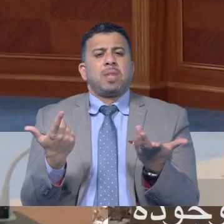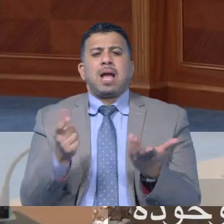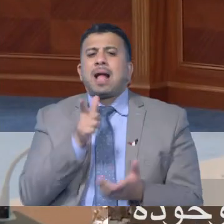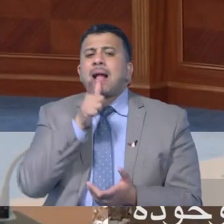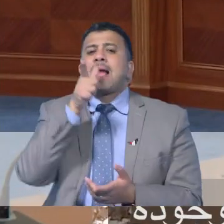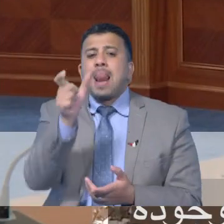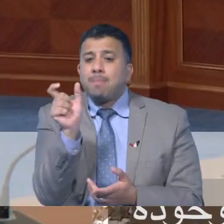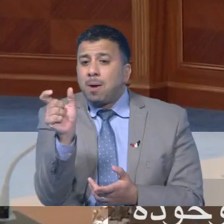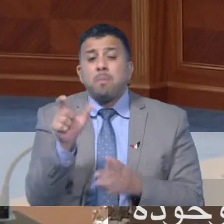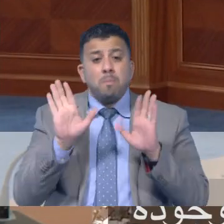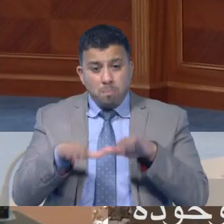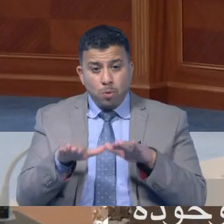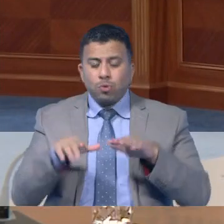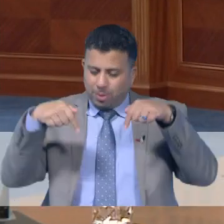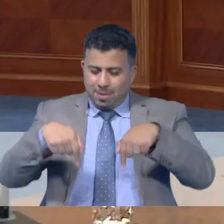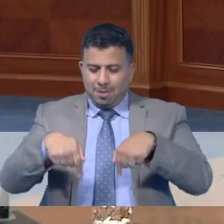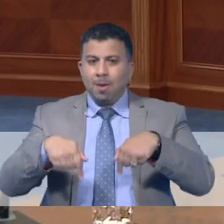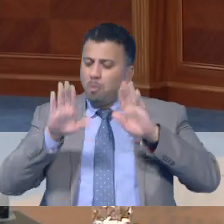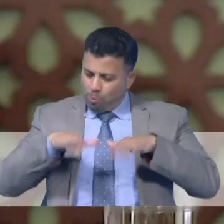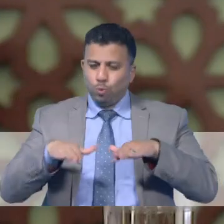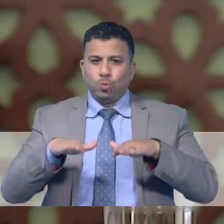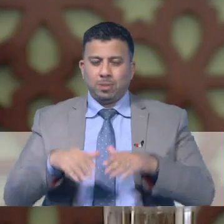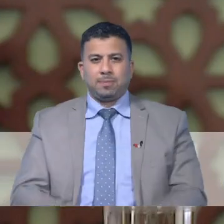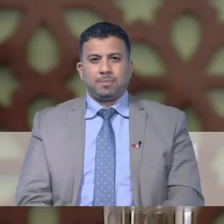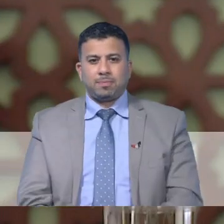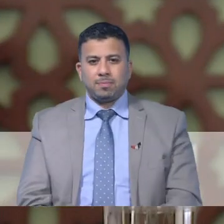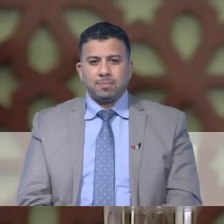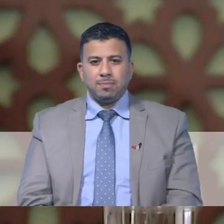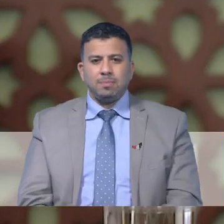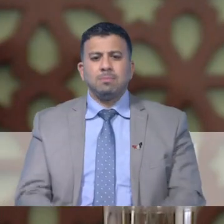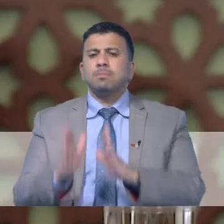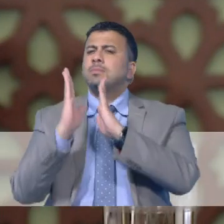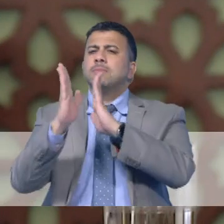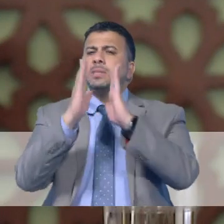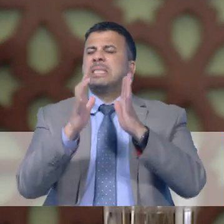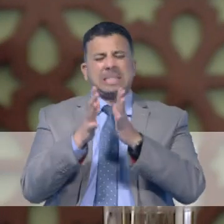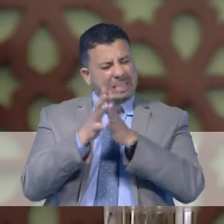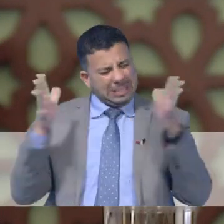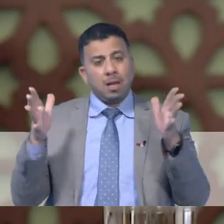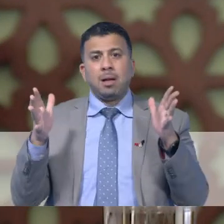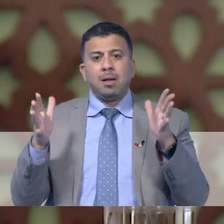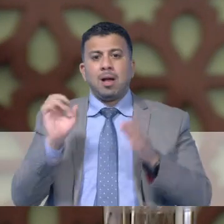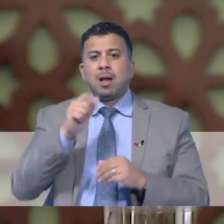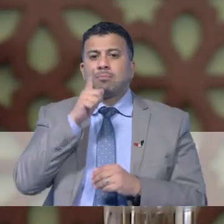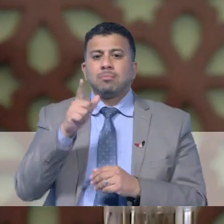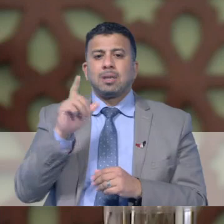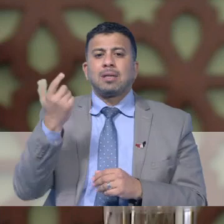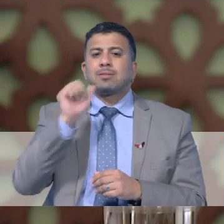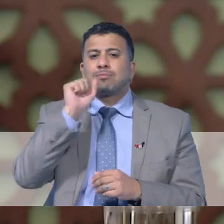the world will be here. A huge collection, not only what is